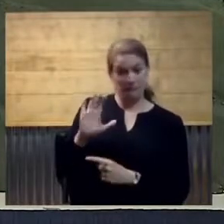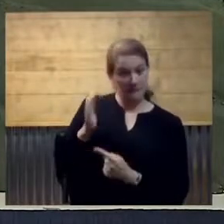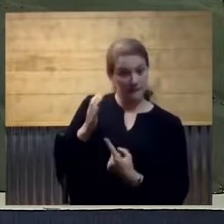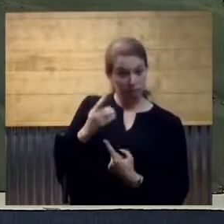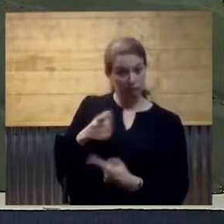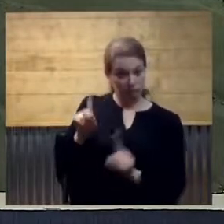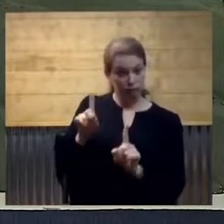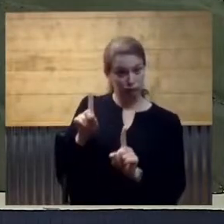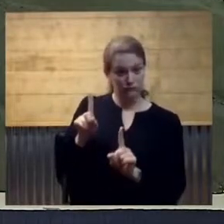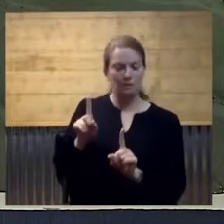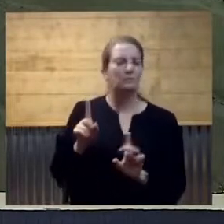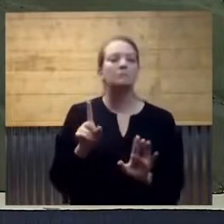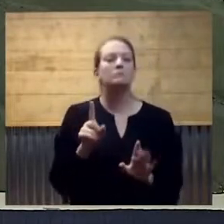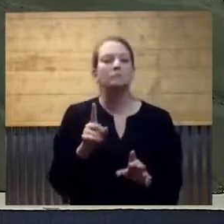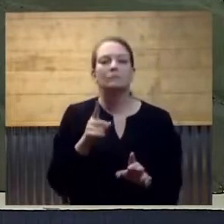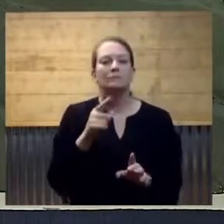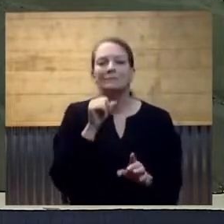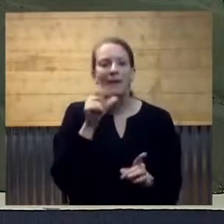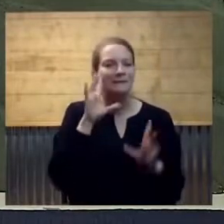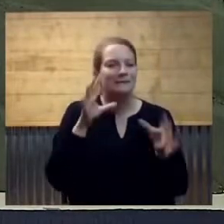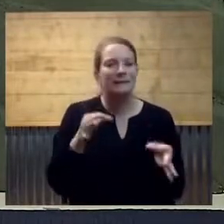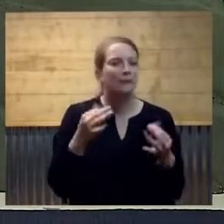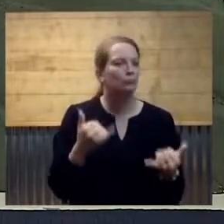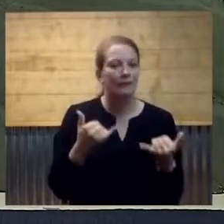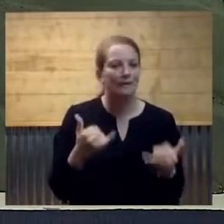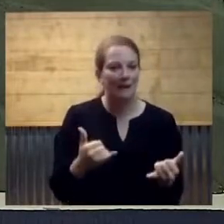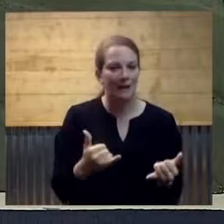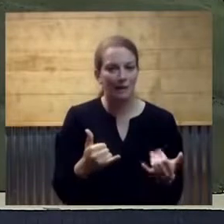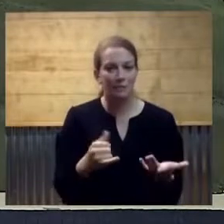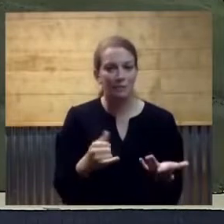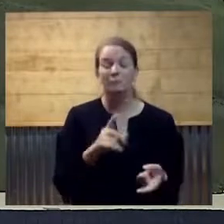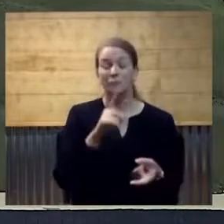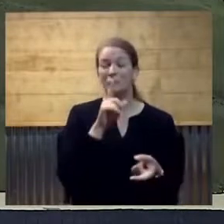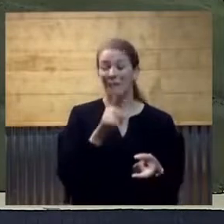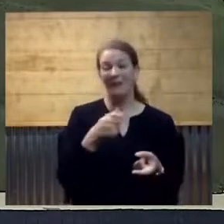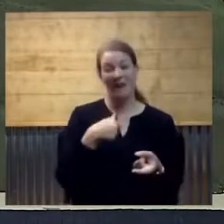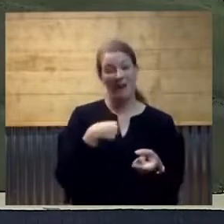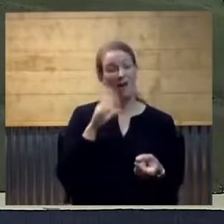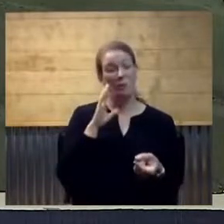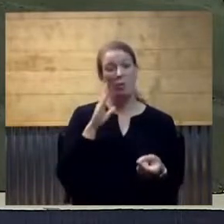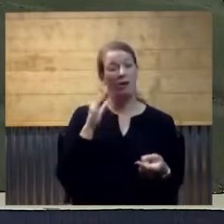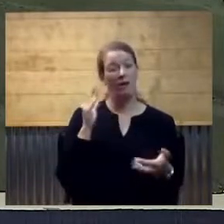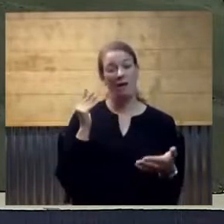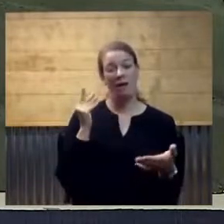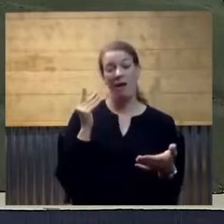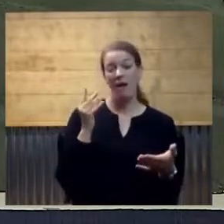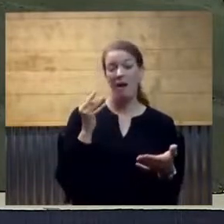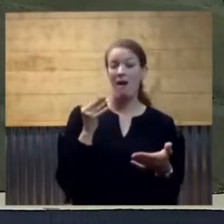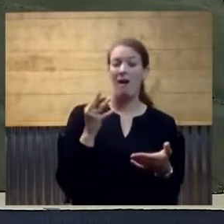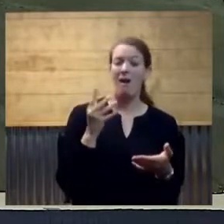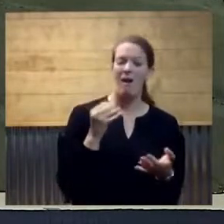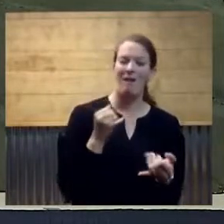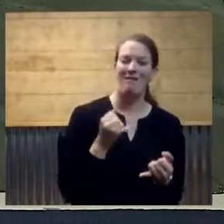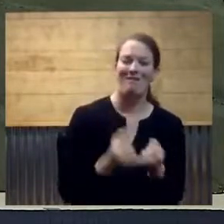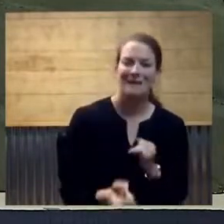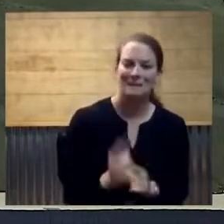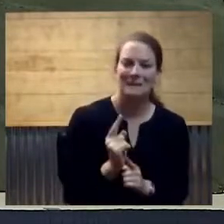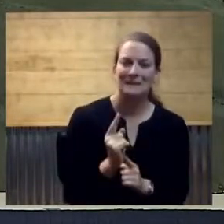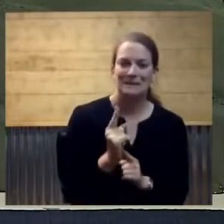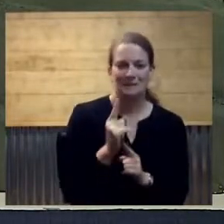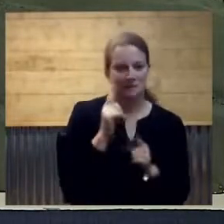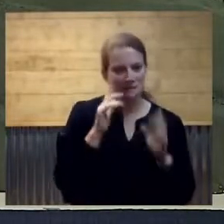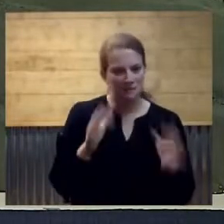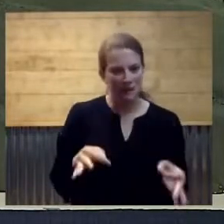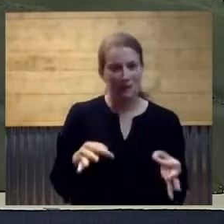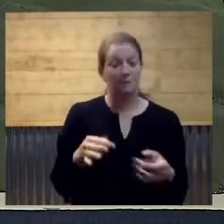Ideally, you would make the decision the night before, right? If you're a parent, you probably are going to wait until